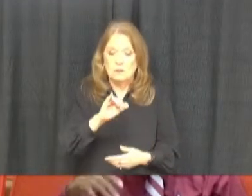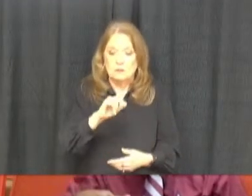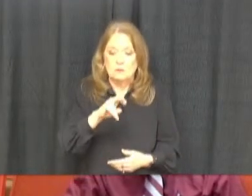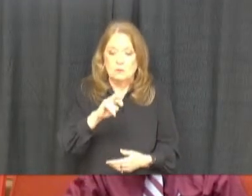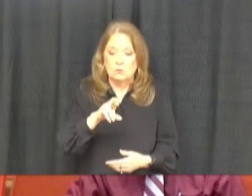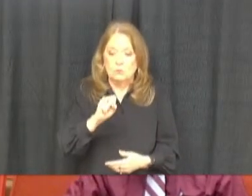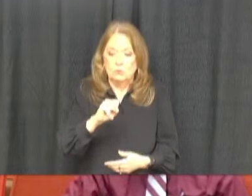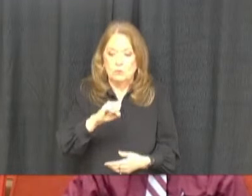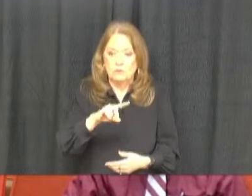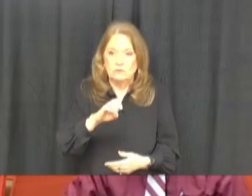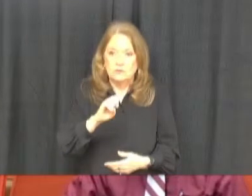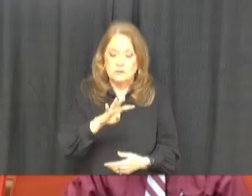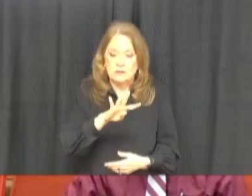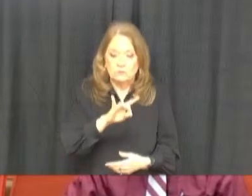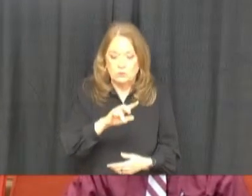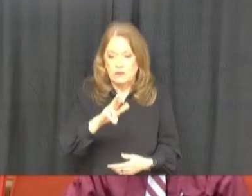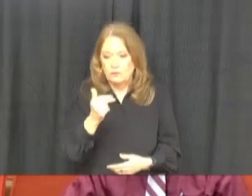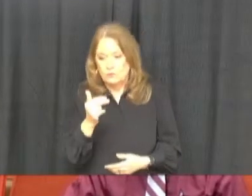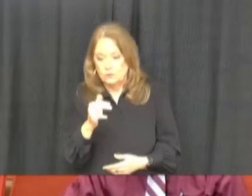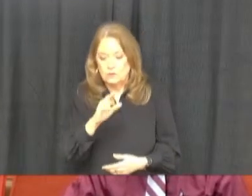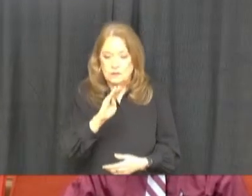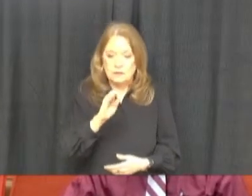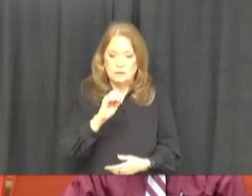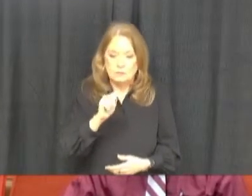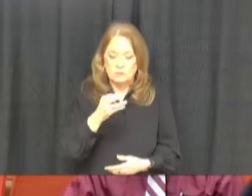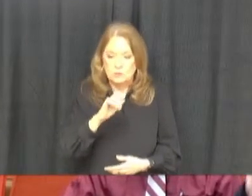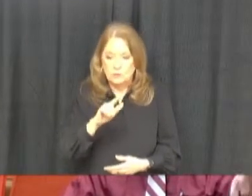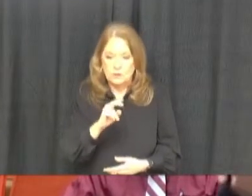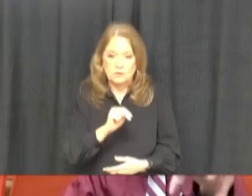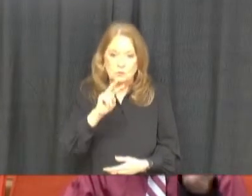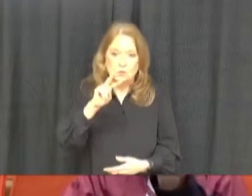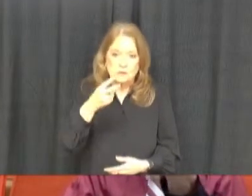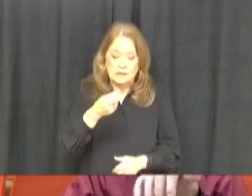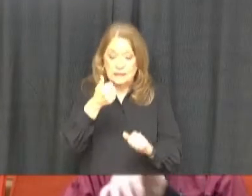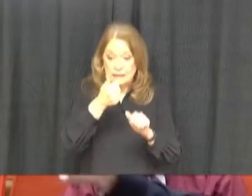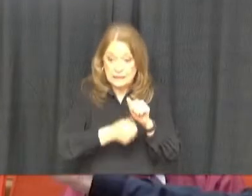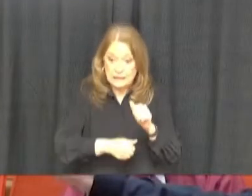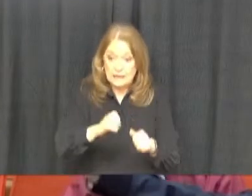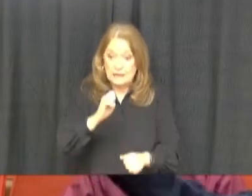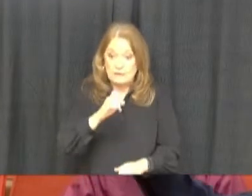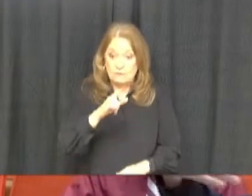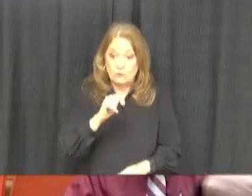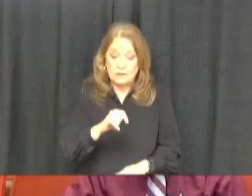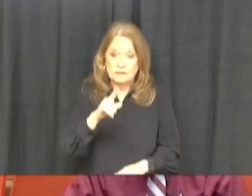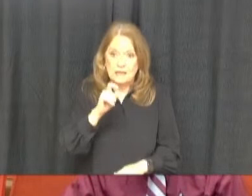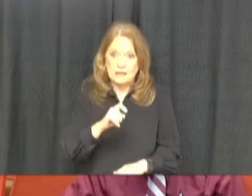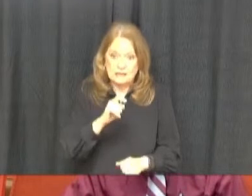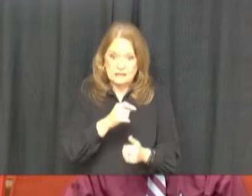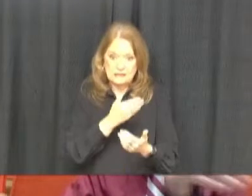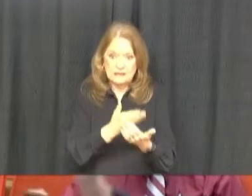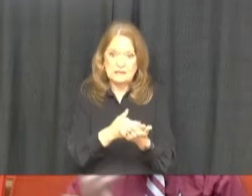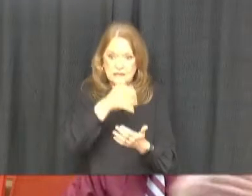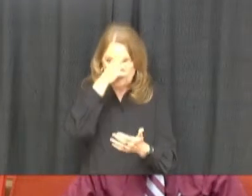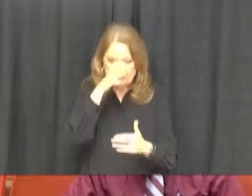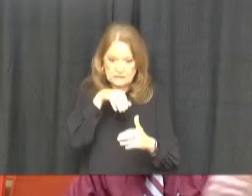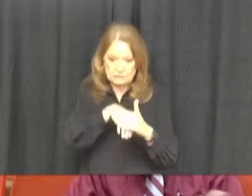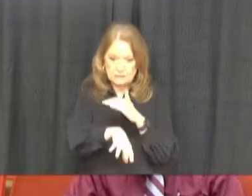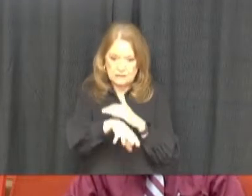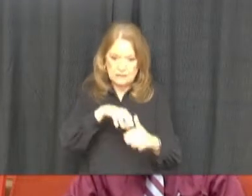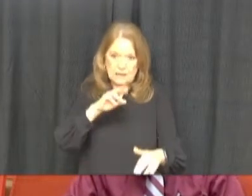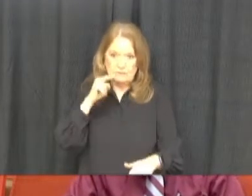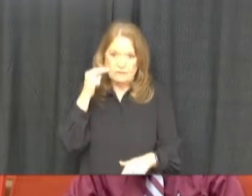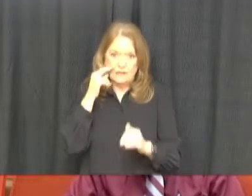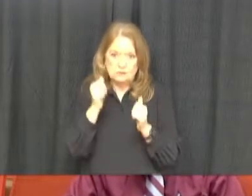Riverside, 4813, Boot Hill, North 2nd, and then, every exit. I need to get these guys coming in and out of Nashville